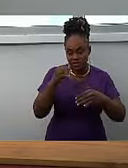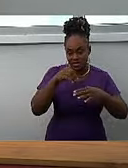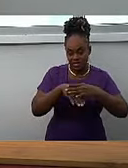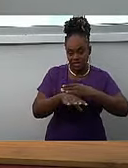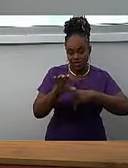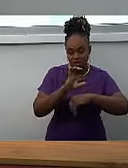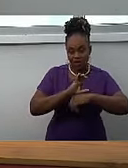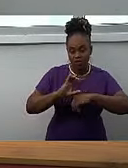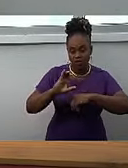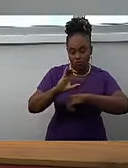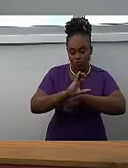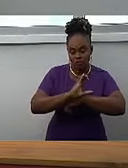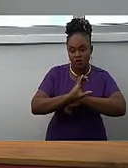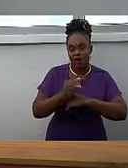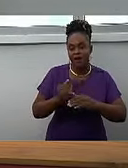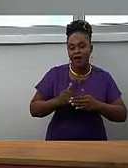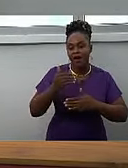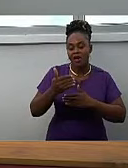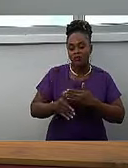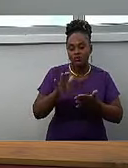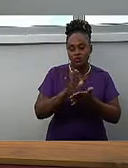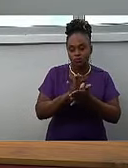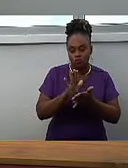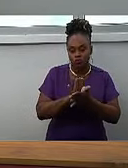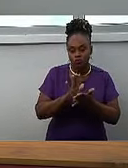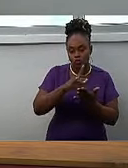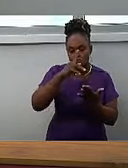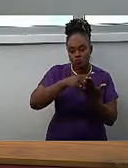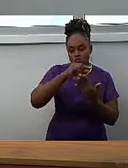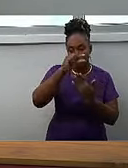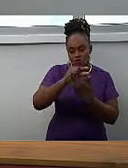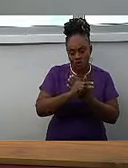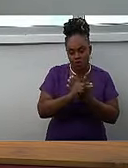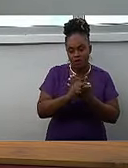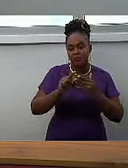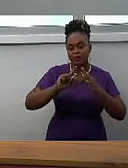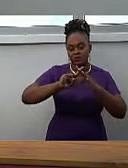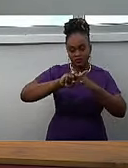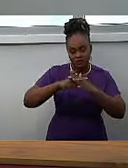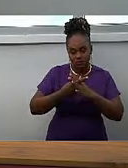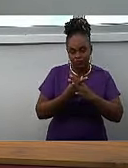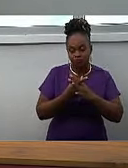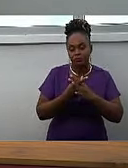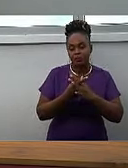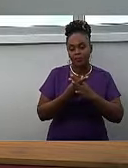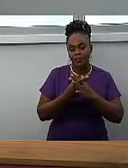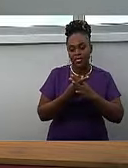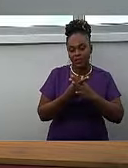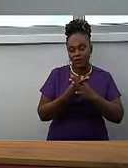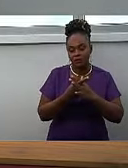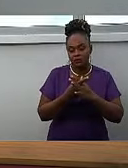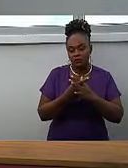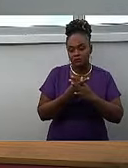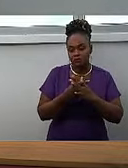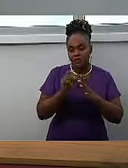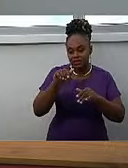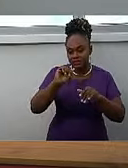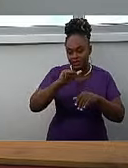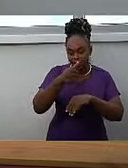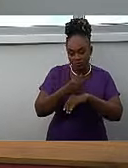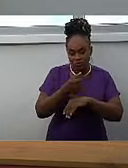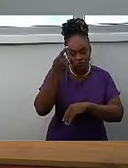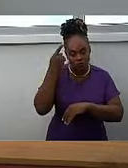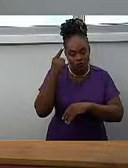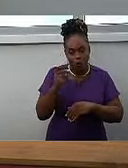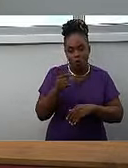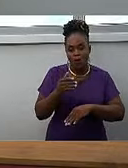Progressive After-School Experience Program was launched, an initiative that aims to provide quality education